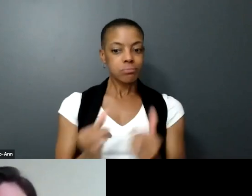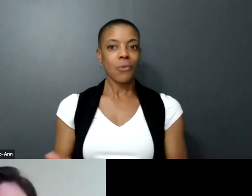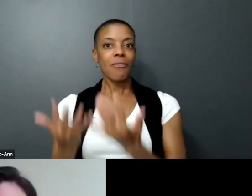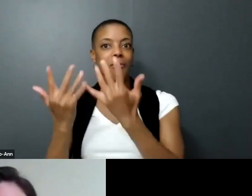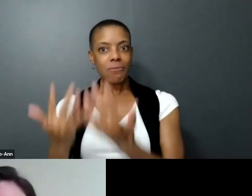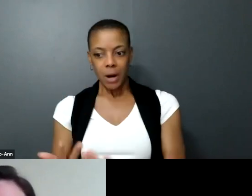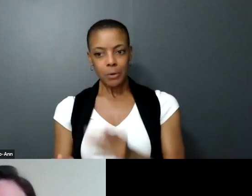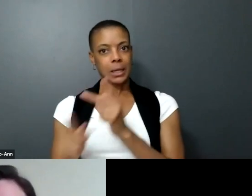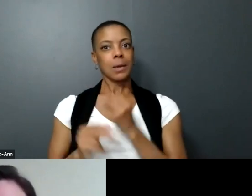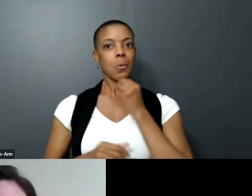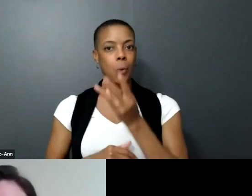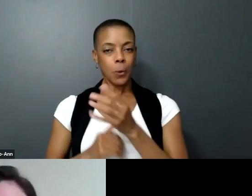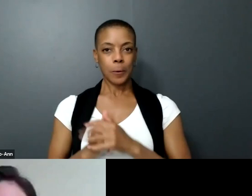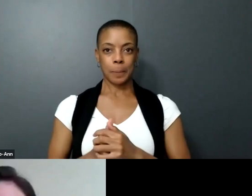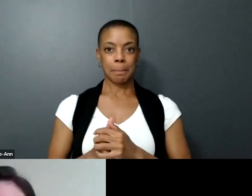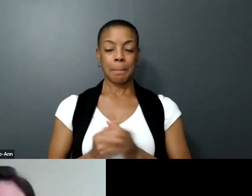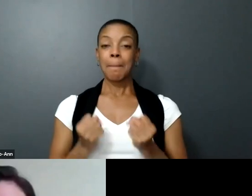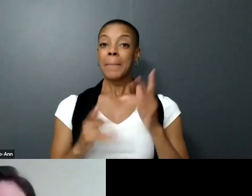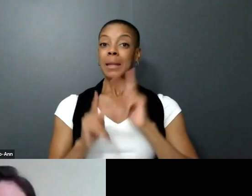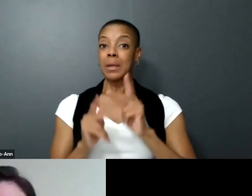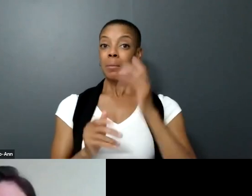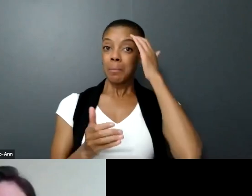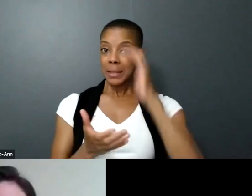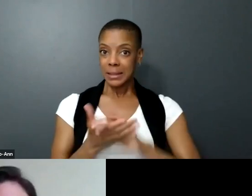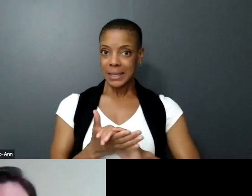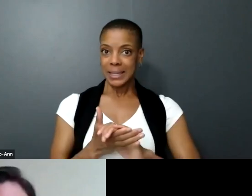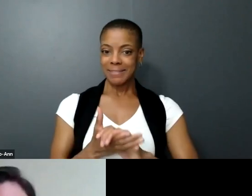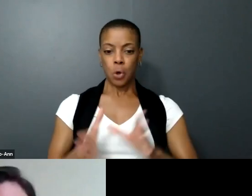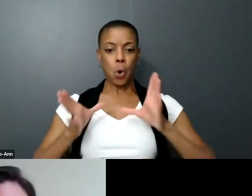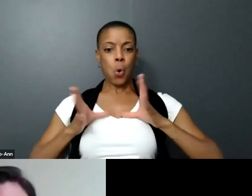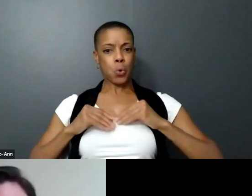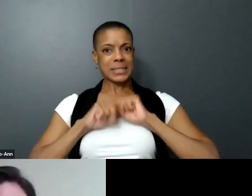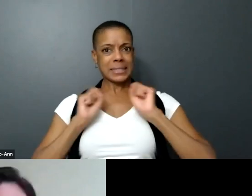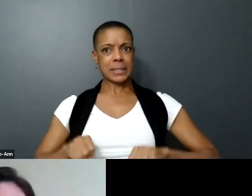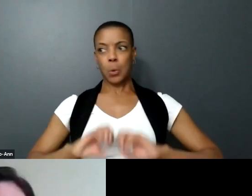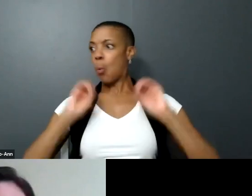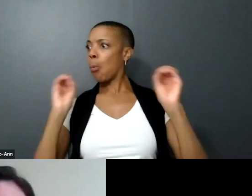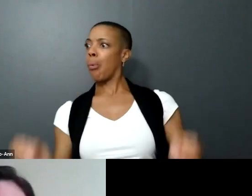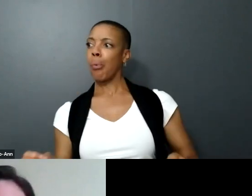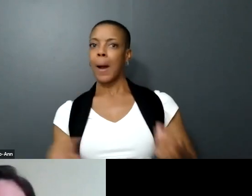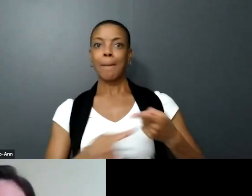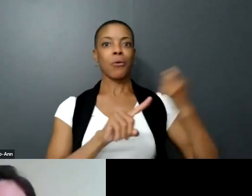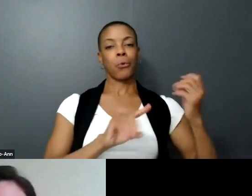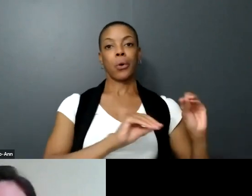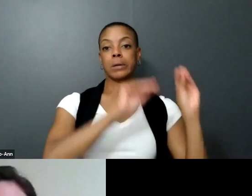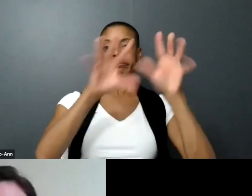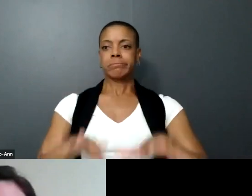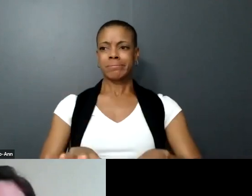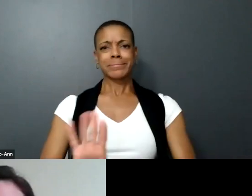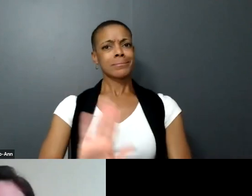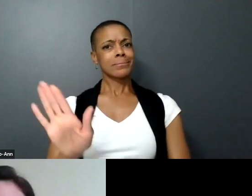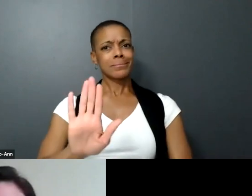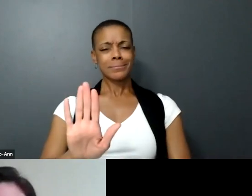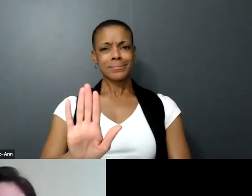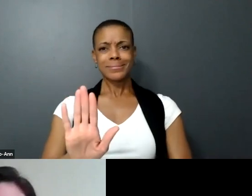warm. While many believe that there was no ownership system in First Nations prior to contact, I have to say that this is